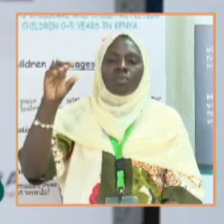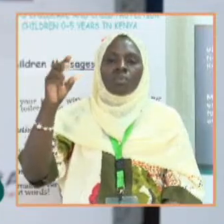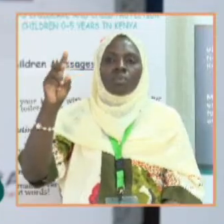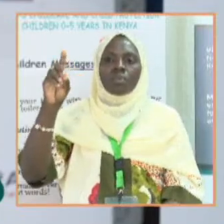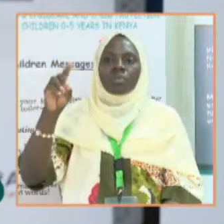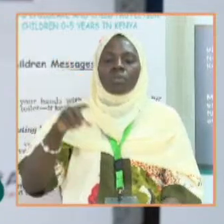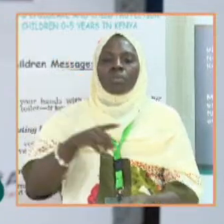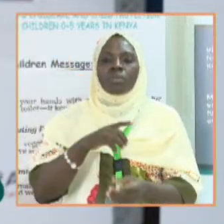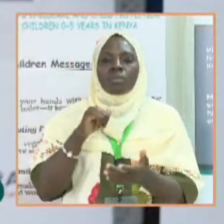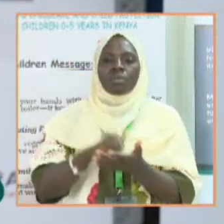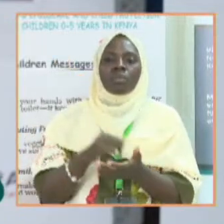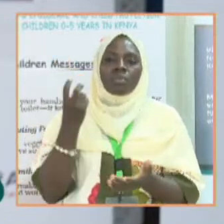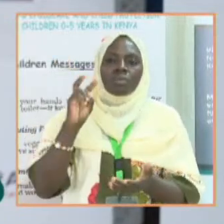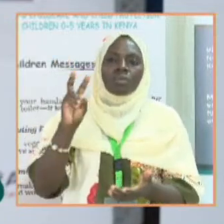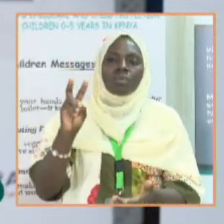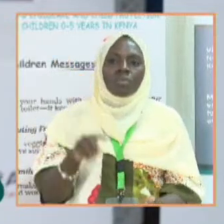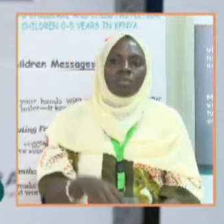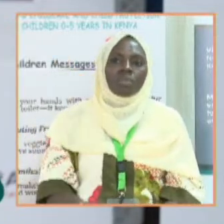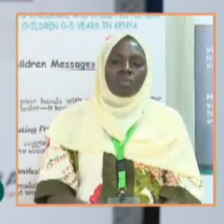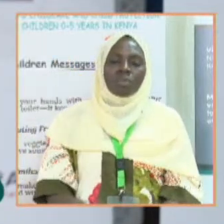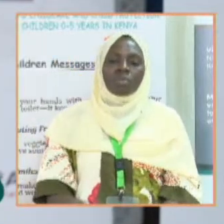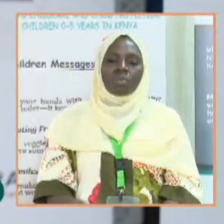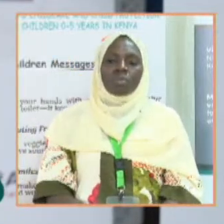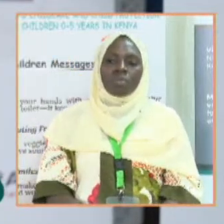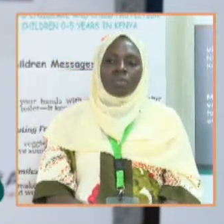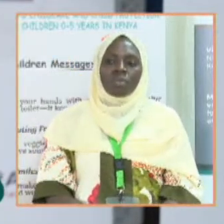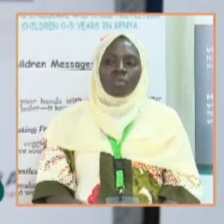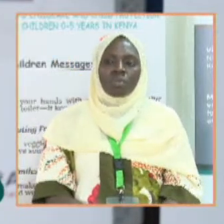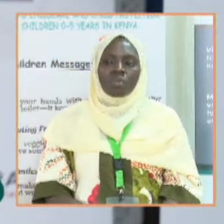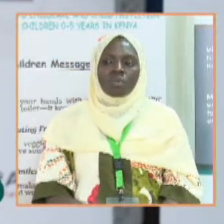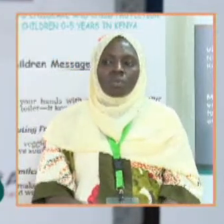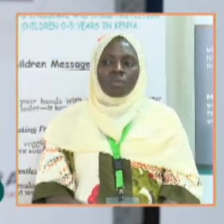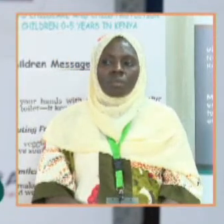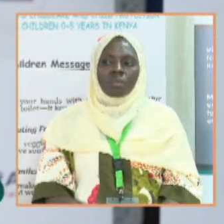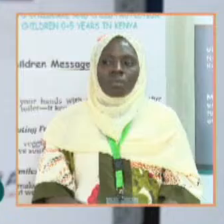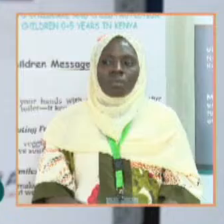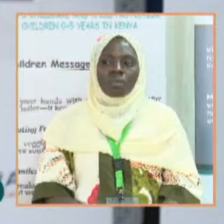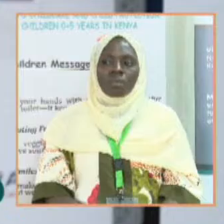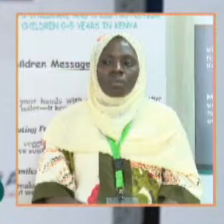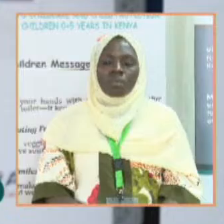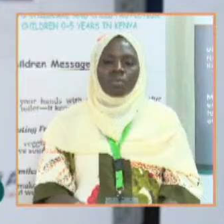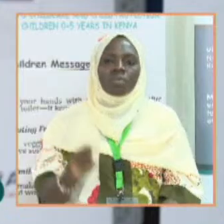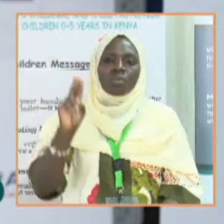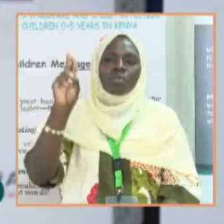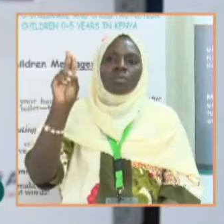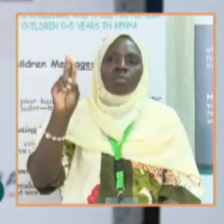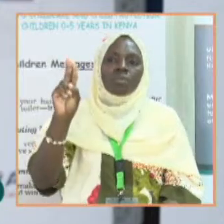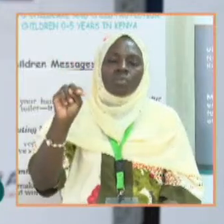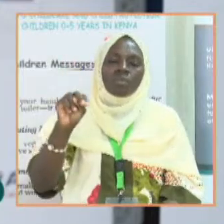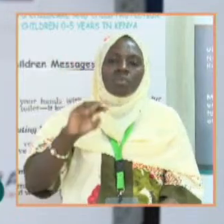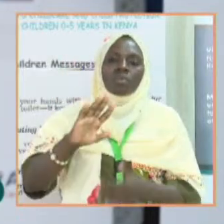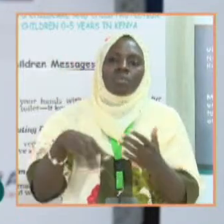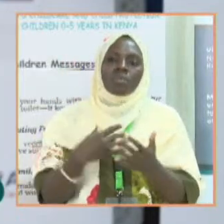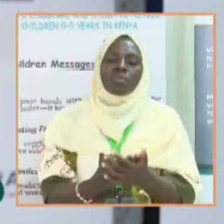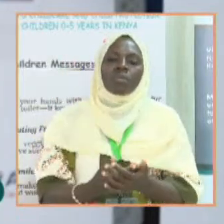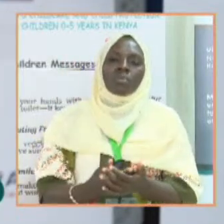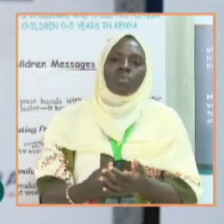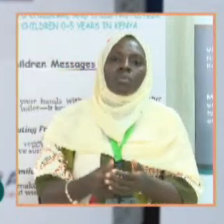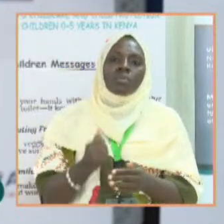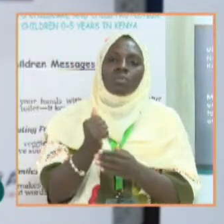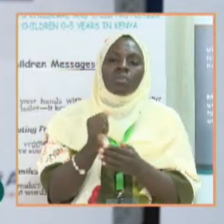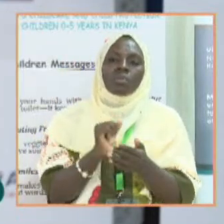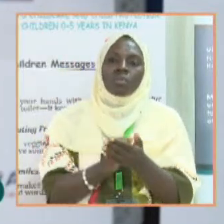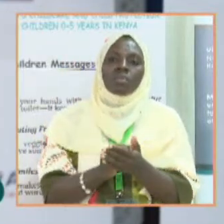forward to. We also have limited stakeholders' involvement. You'll agree with me that not all stakeholders are always involved in our coordination meetings, and it's a challenge that we need